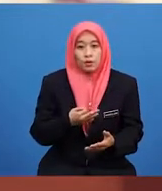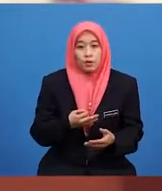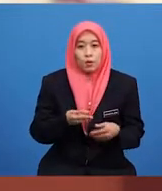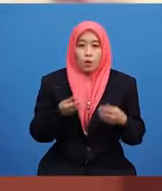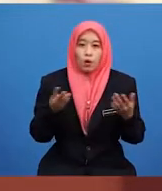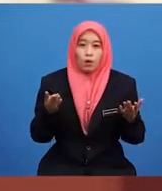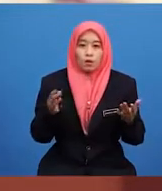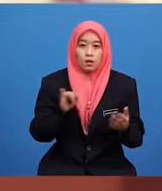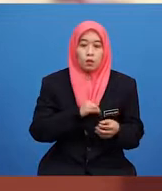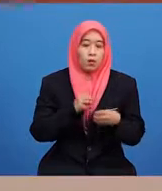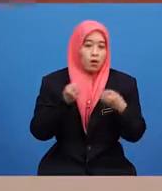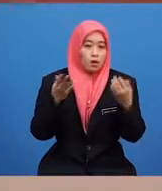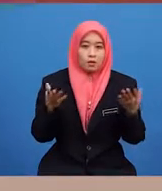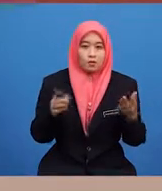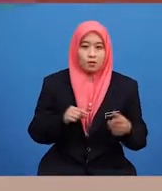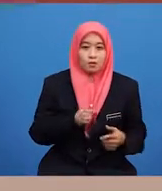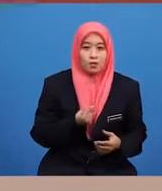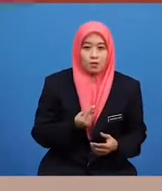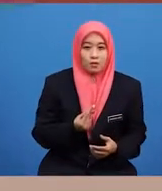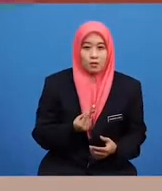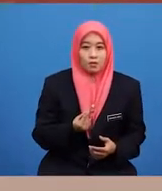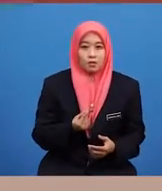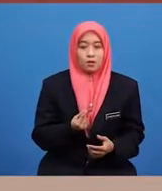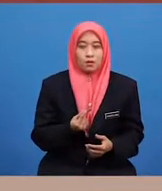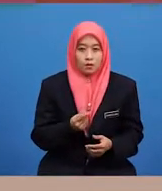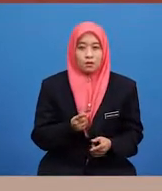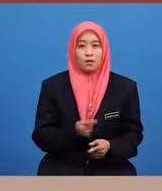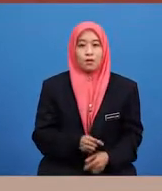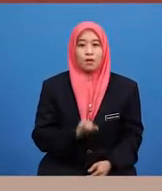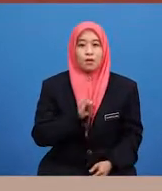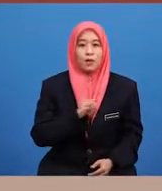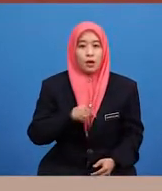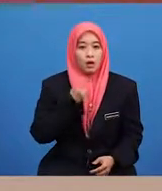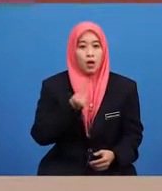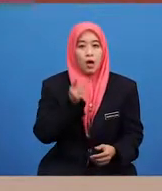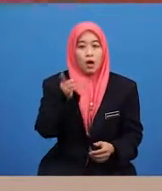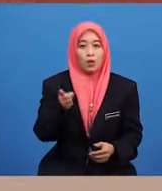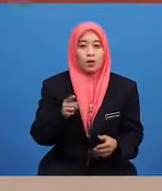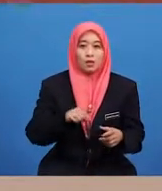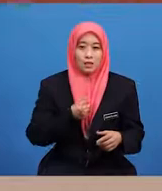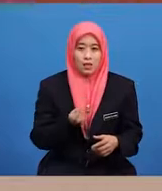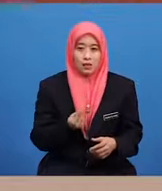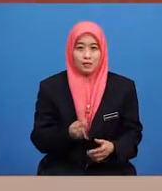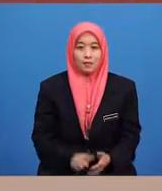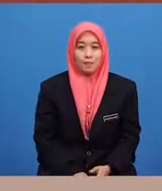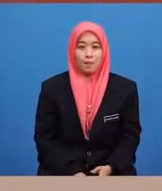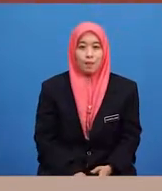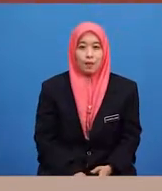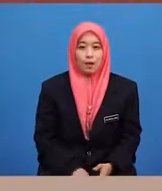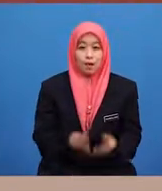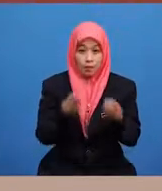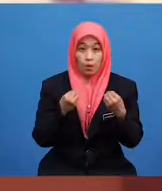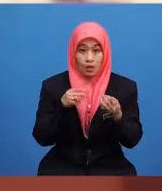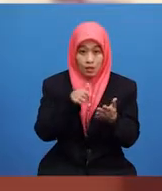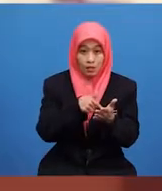of fun, Miss Hazrin. Glad that you had fun, Yolo. Yolo, do you want to have another go with the